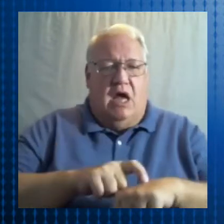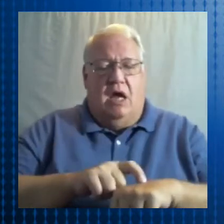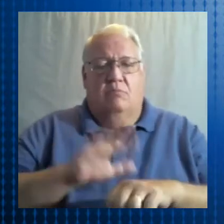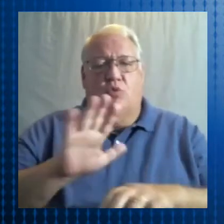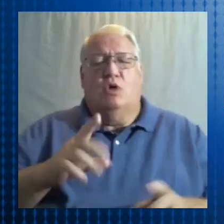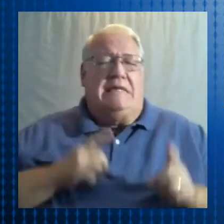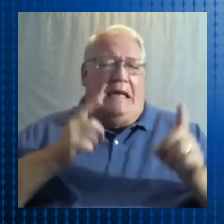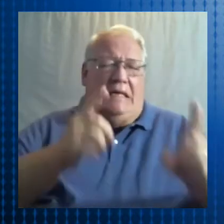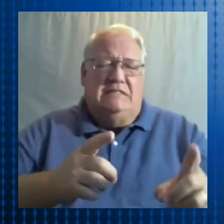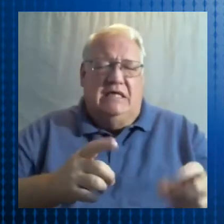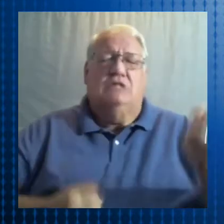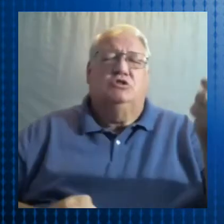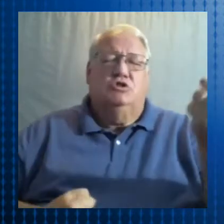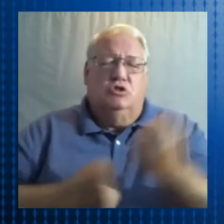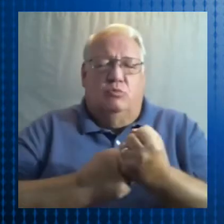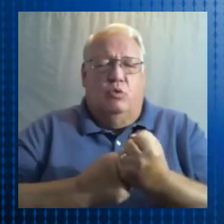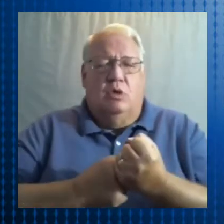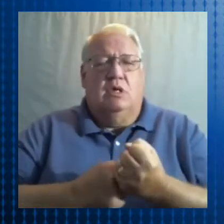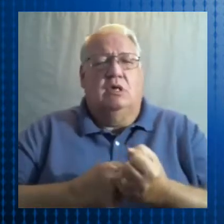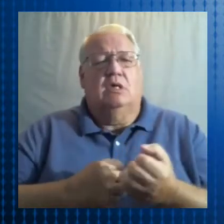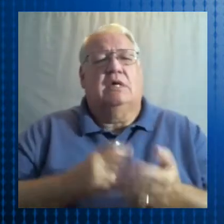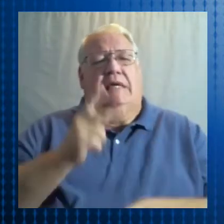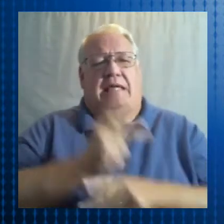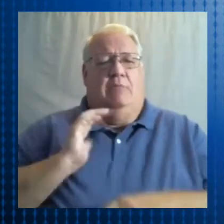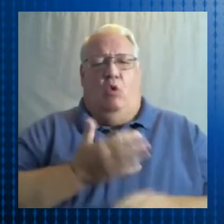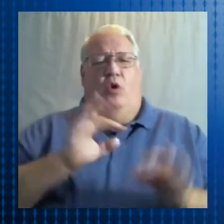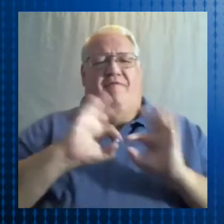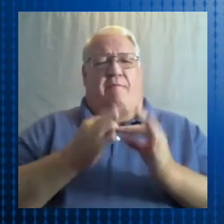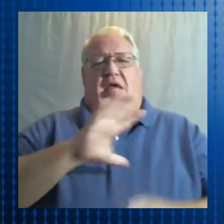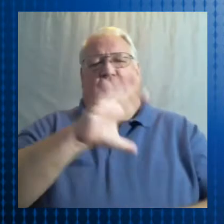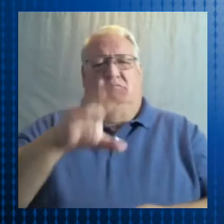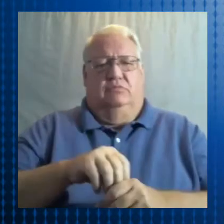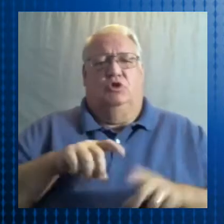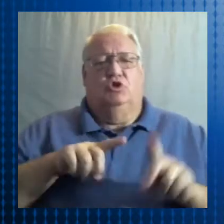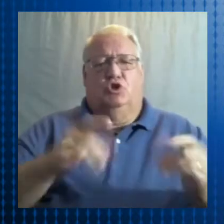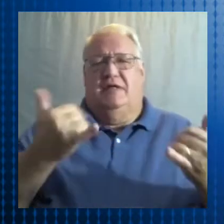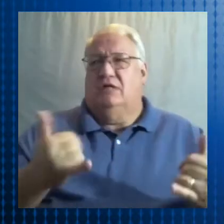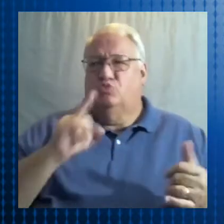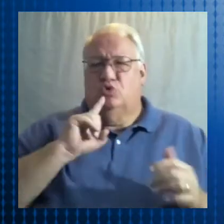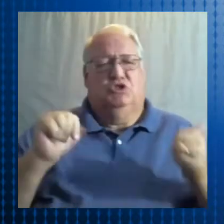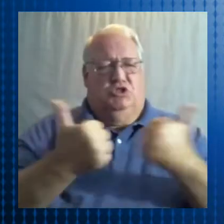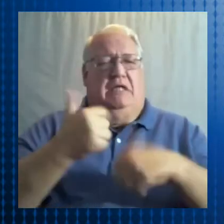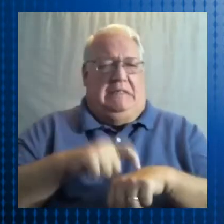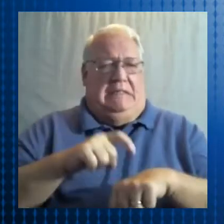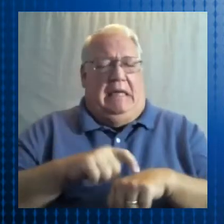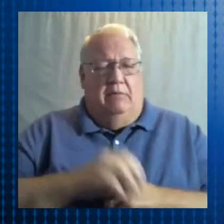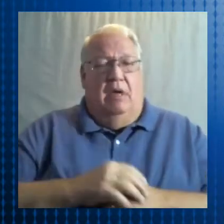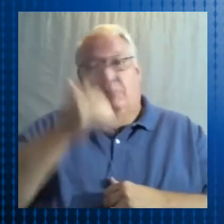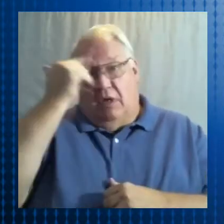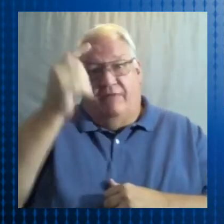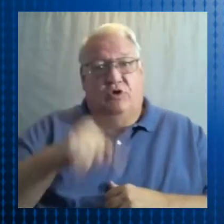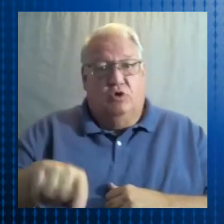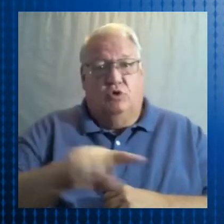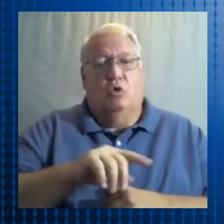and support help to keep our families engaged during uncertain times. And because of you, we have